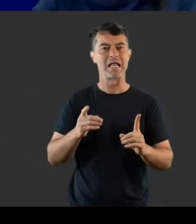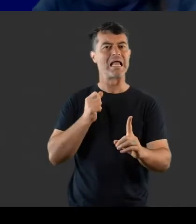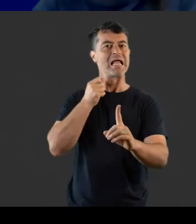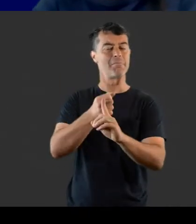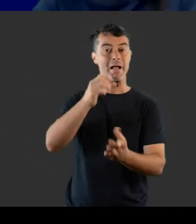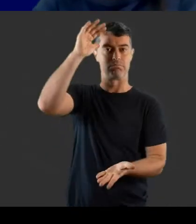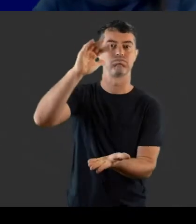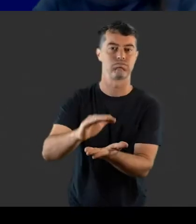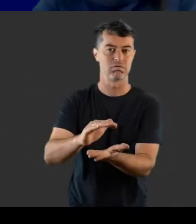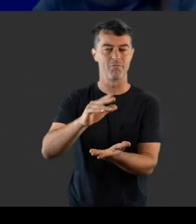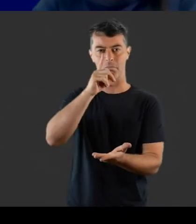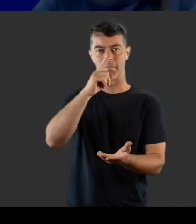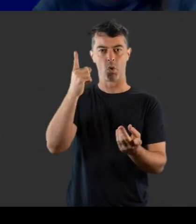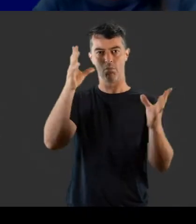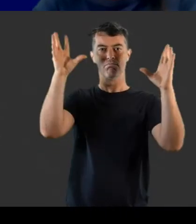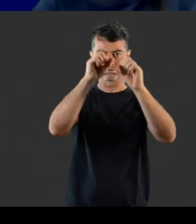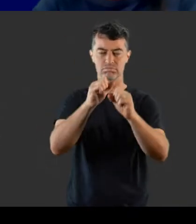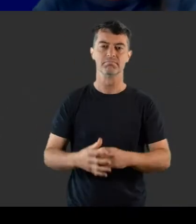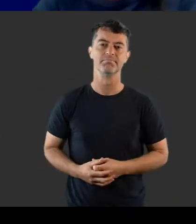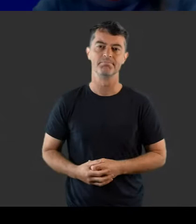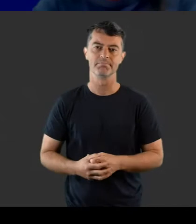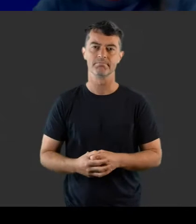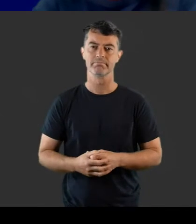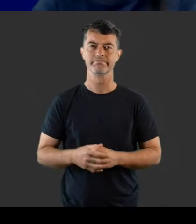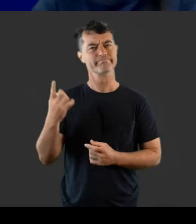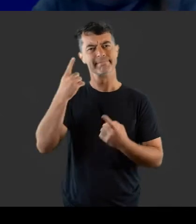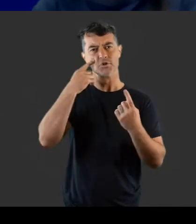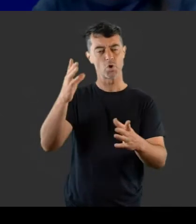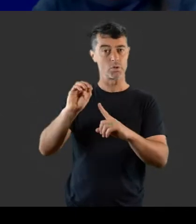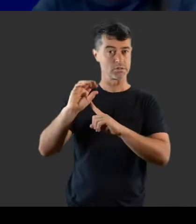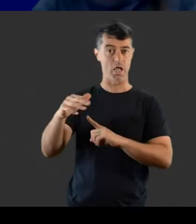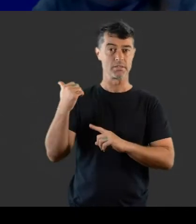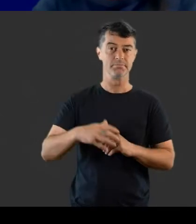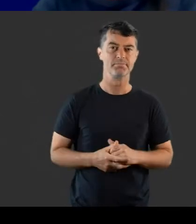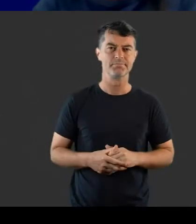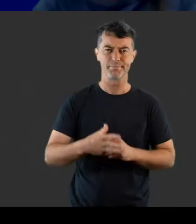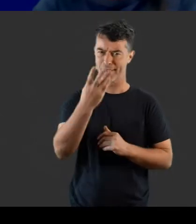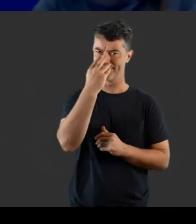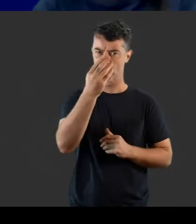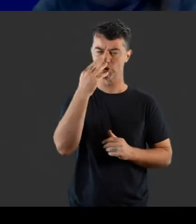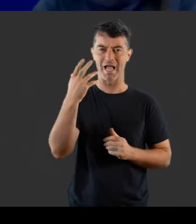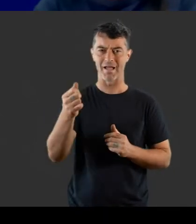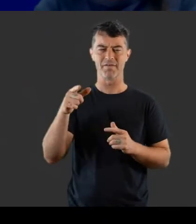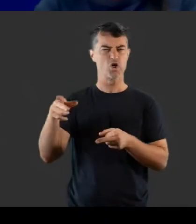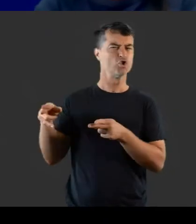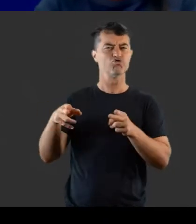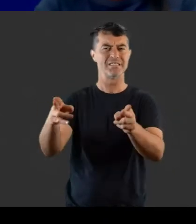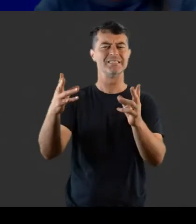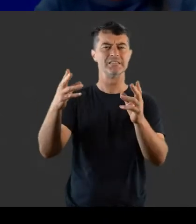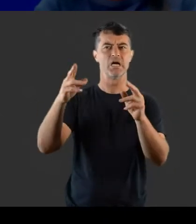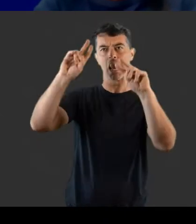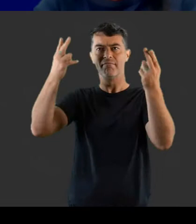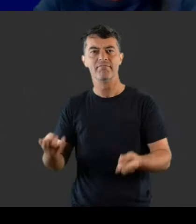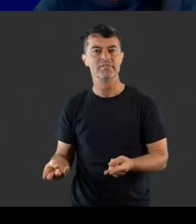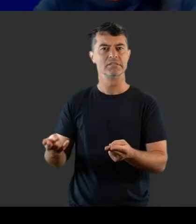of the disability is significantly reduced. On the right-hand side of this slide, there is a photograph of a